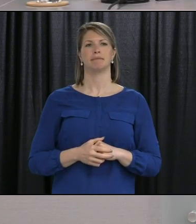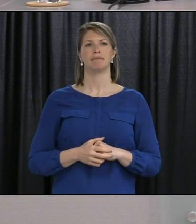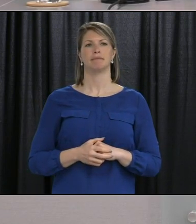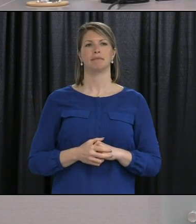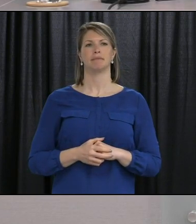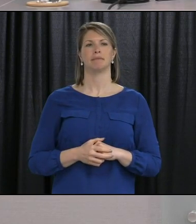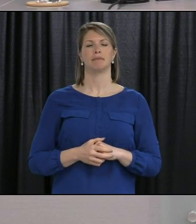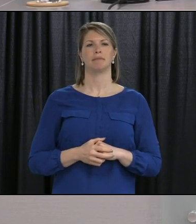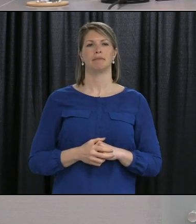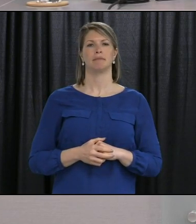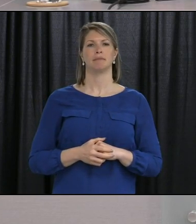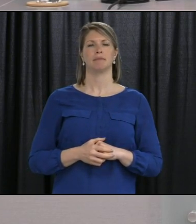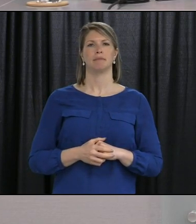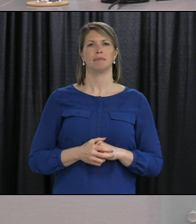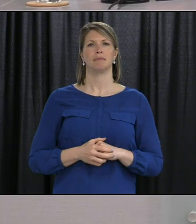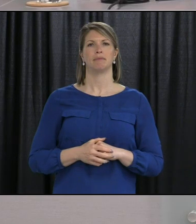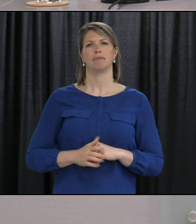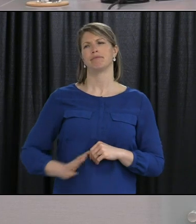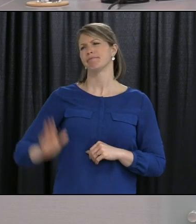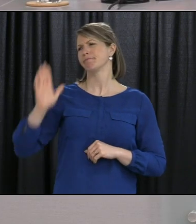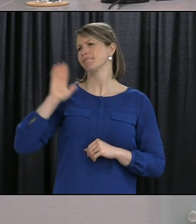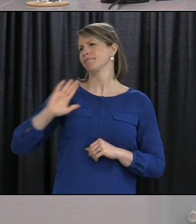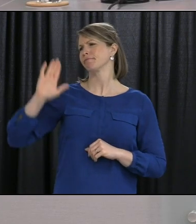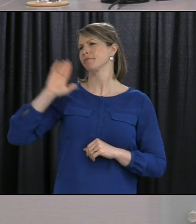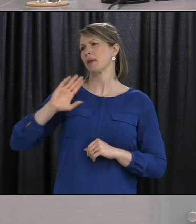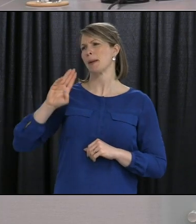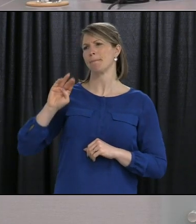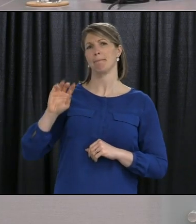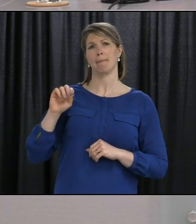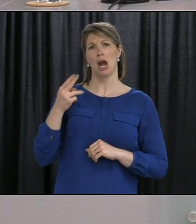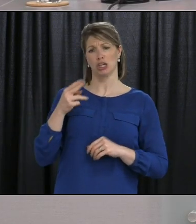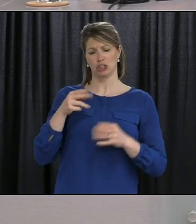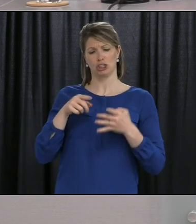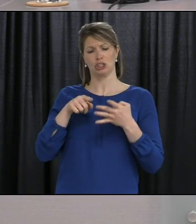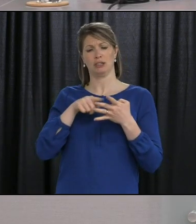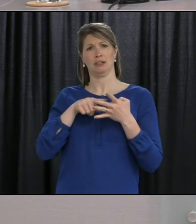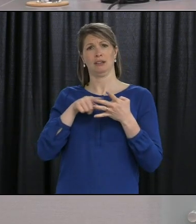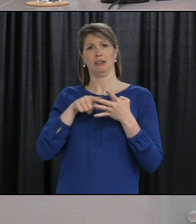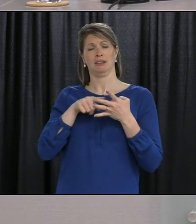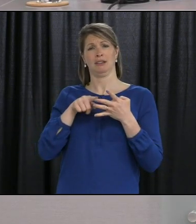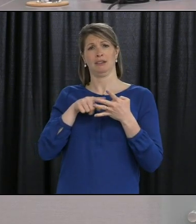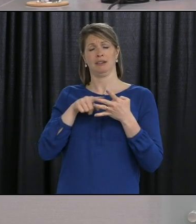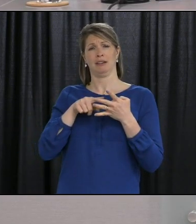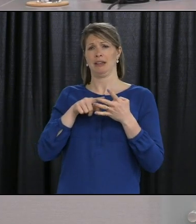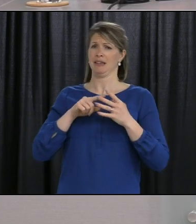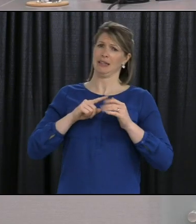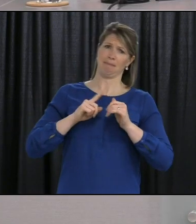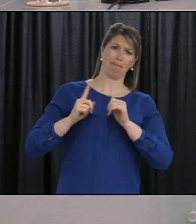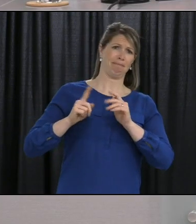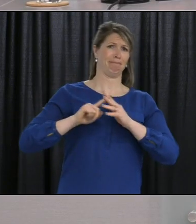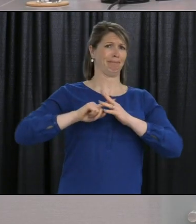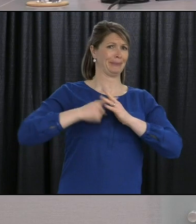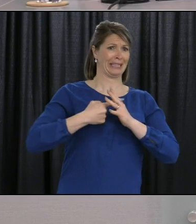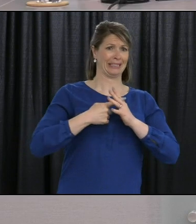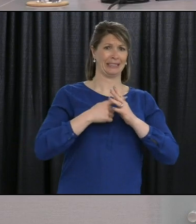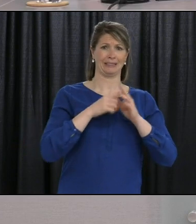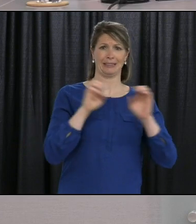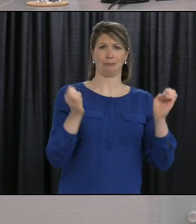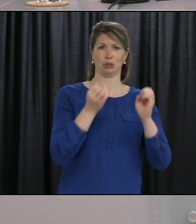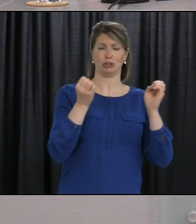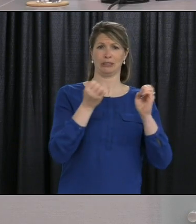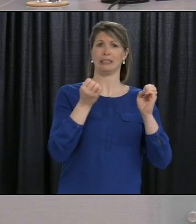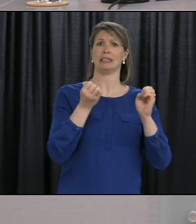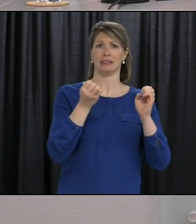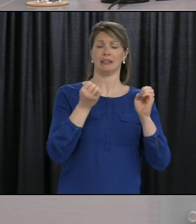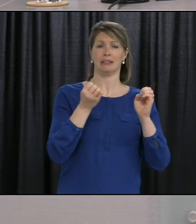At the beginning of the pandemic, we were getting daily briefings into the weekend, and a number of weeks ago it switched to just releases. Could Newfoundland and